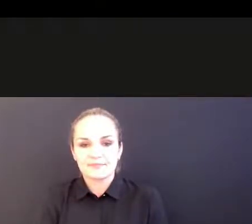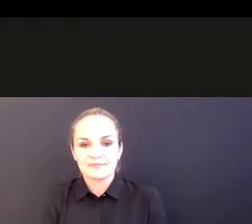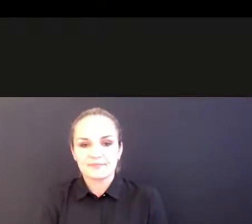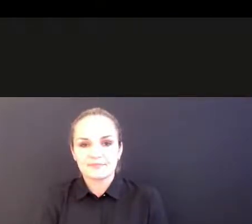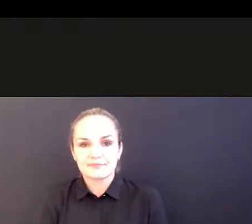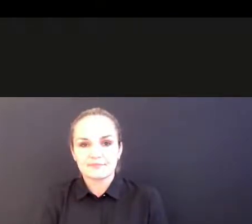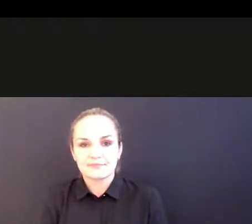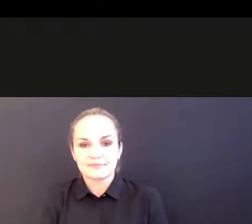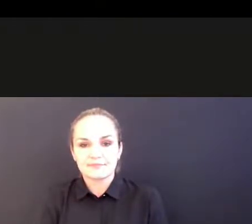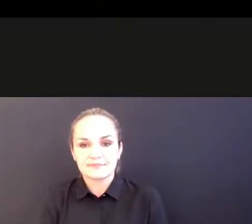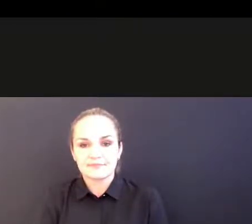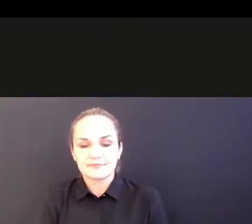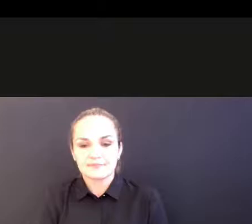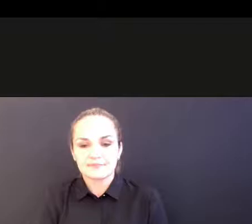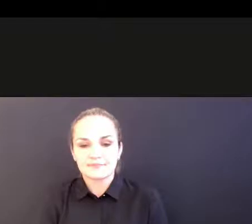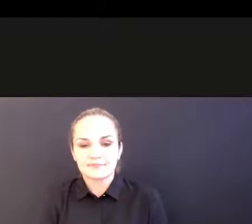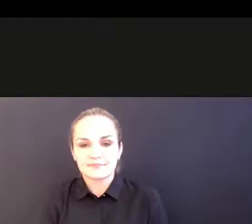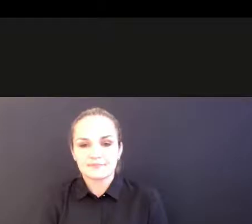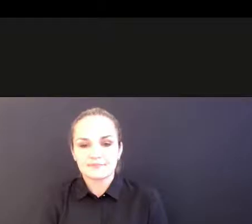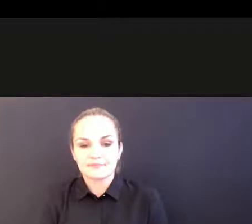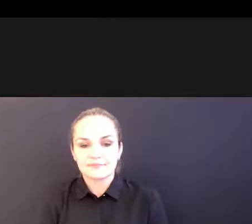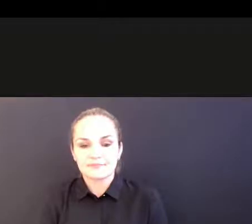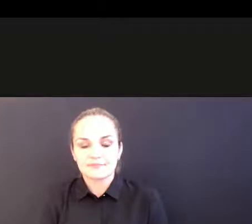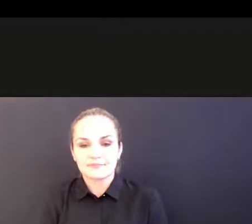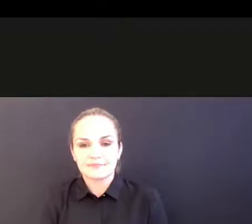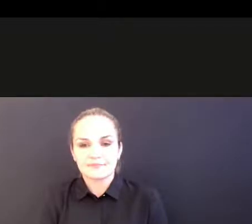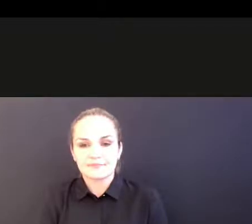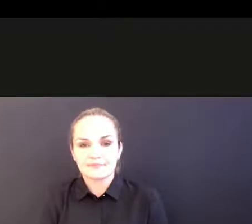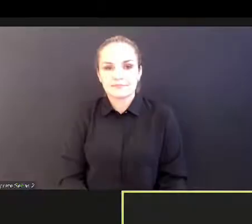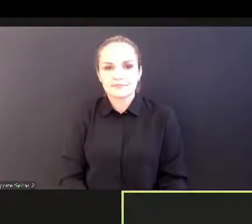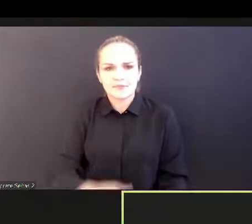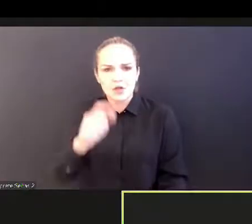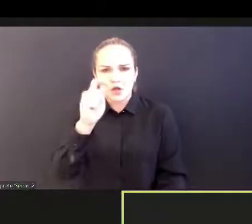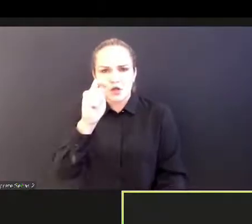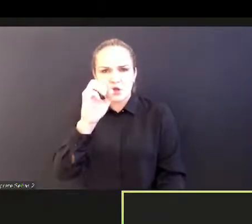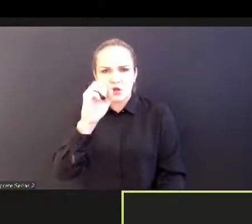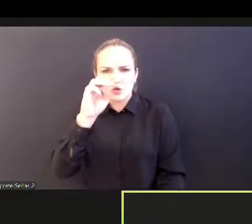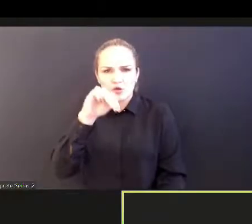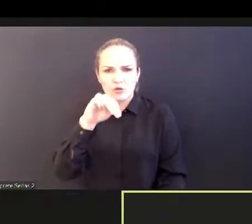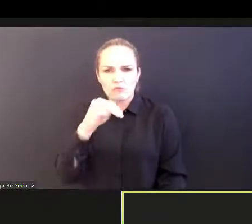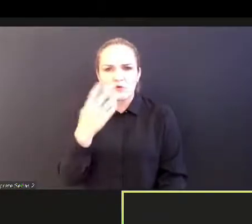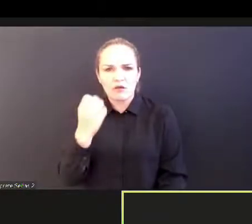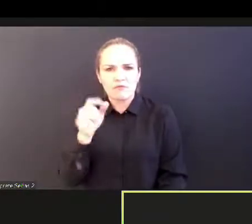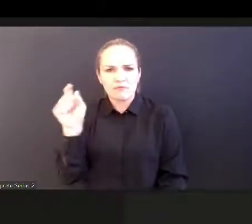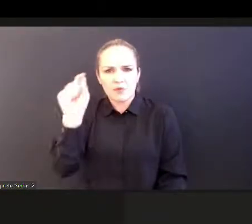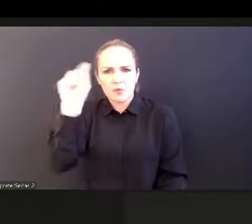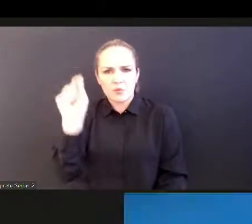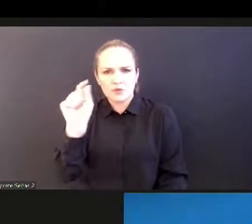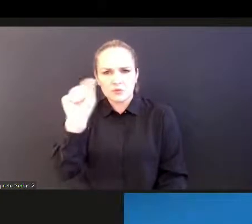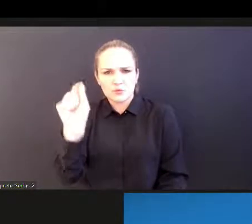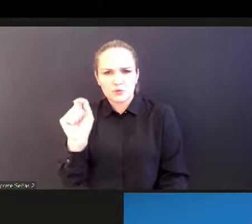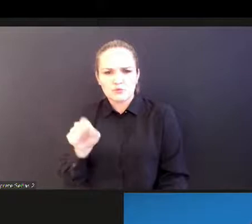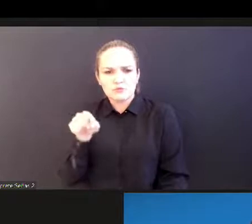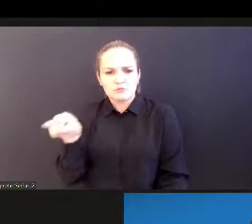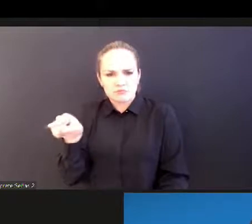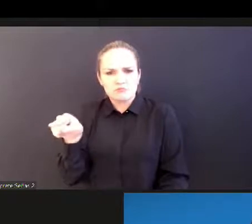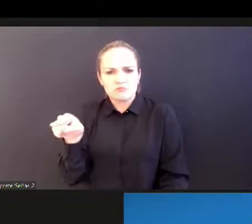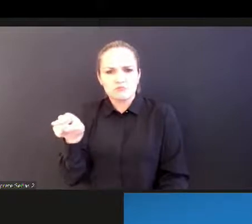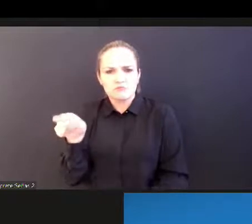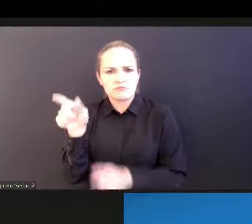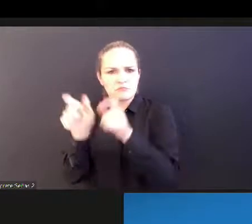So, Tom, if there are a few other questions coming from the audience, and okay. one question we may ask